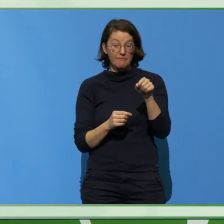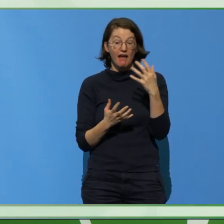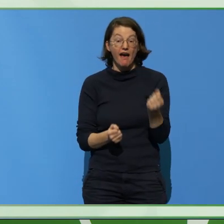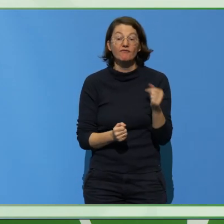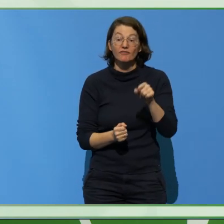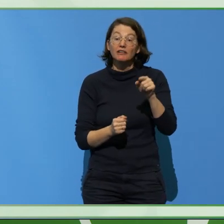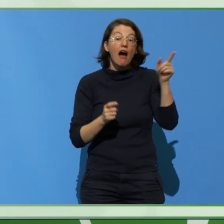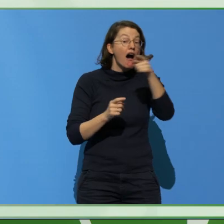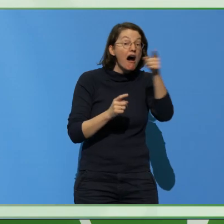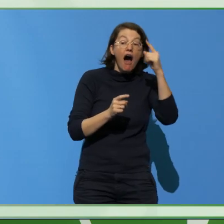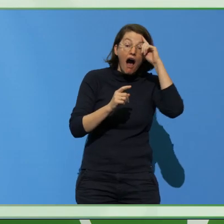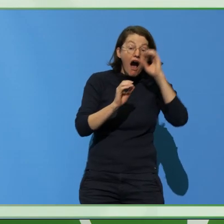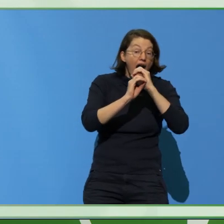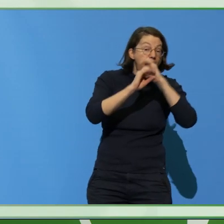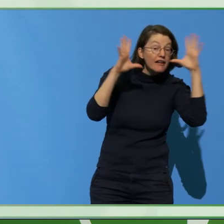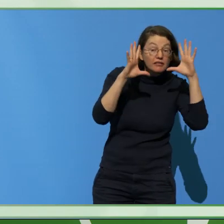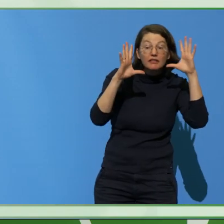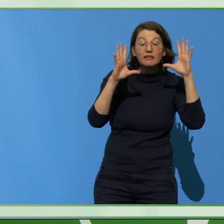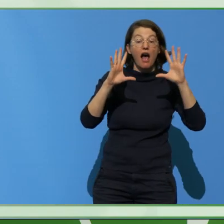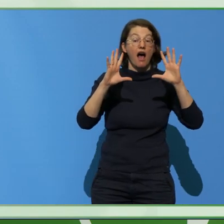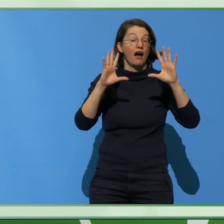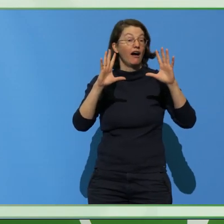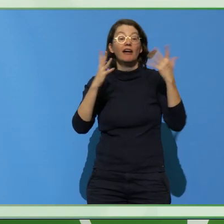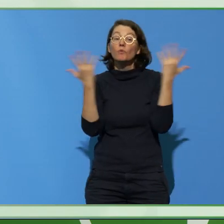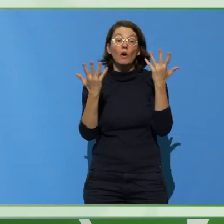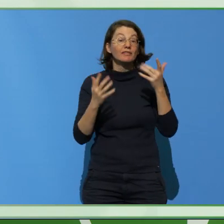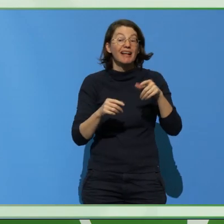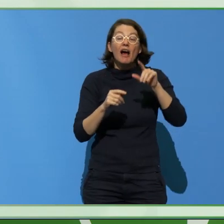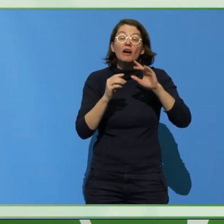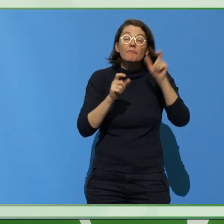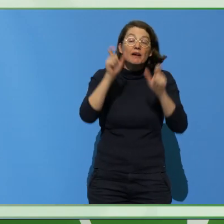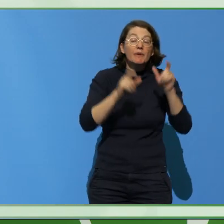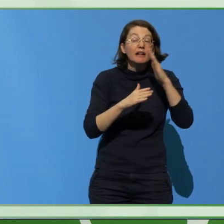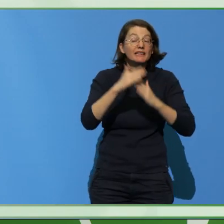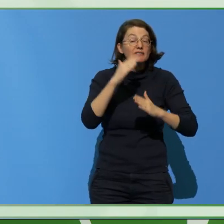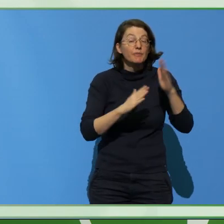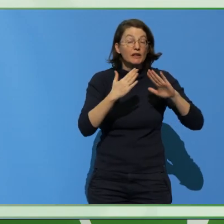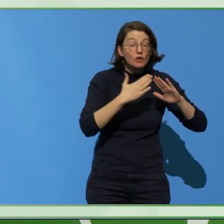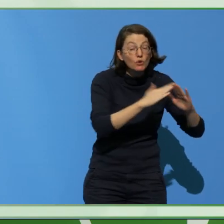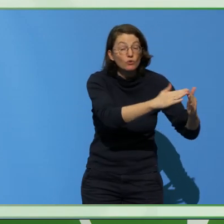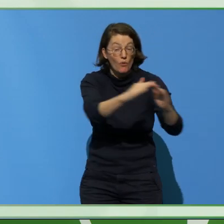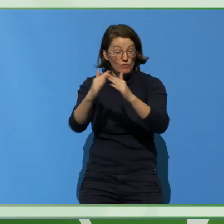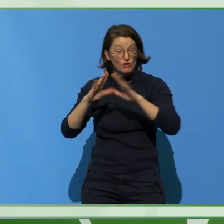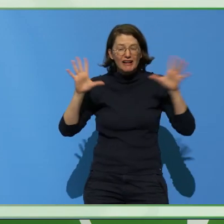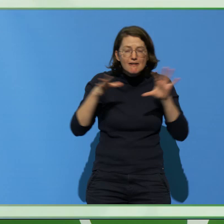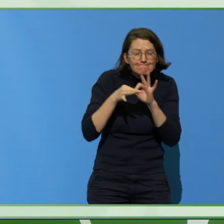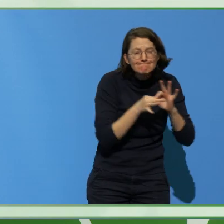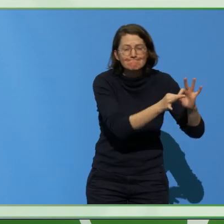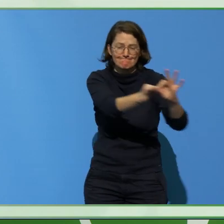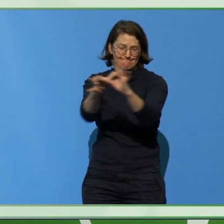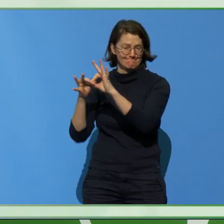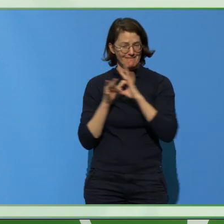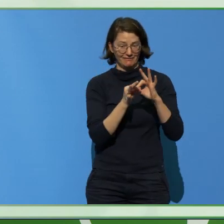startups, and also experimenting with new ideas ourselves. So before I talk about some of the